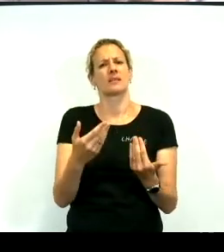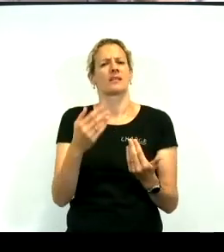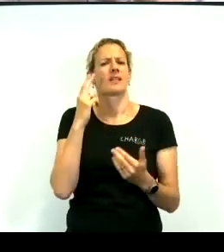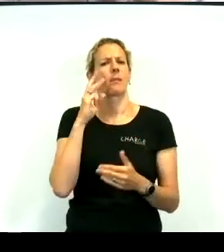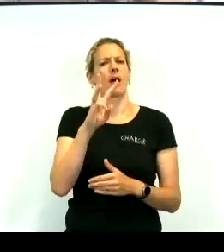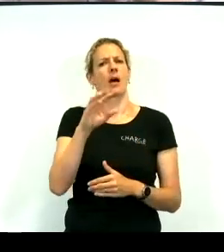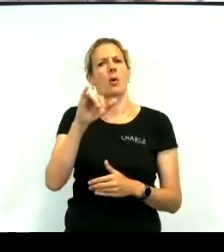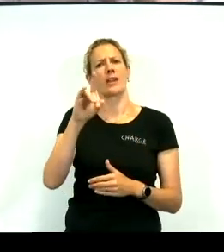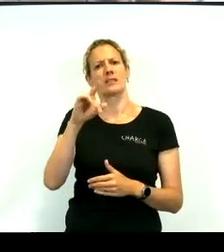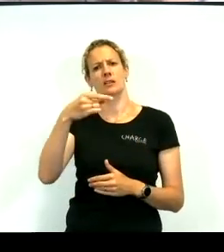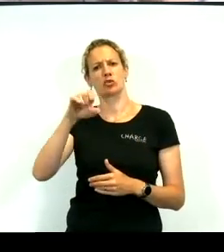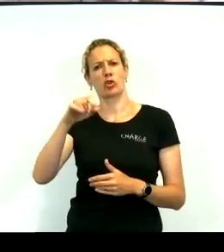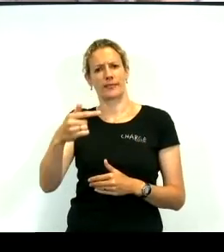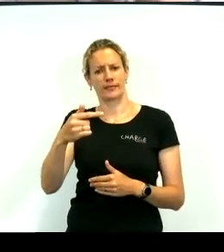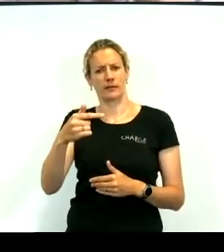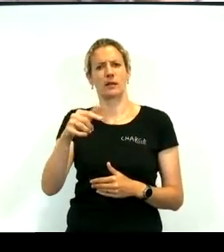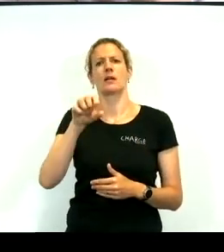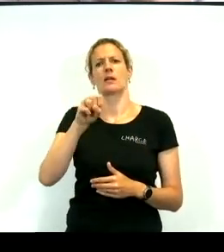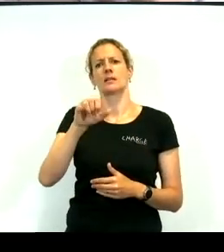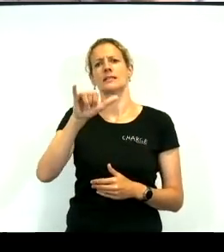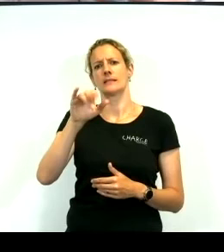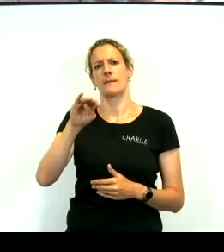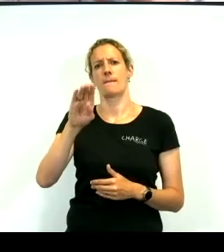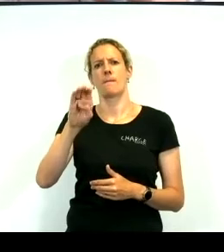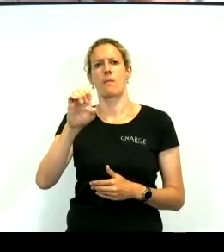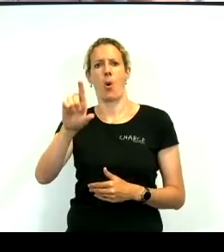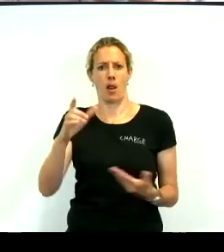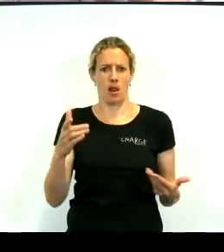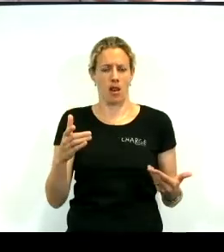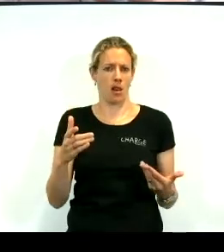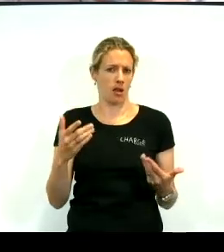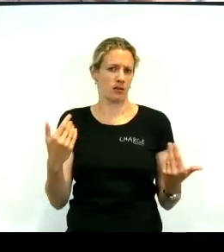But other youngsters may have